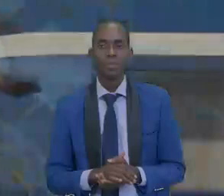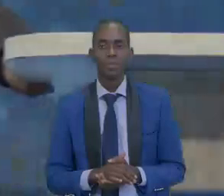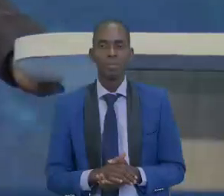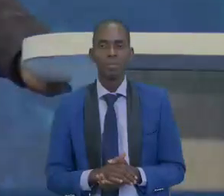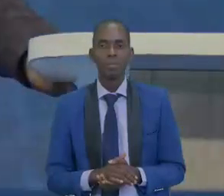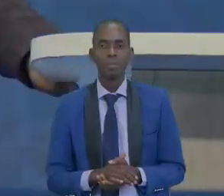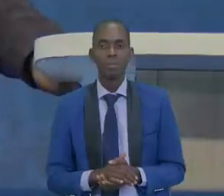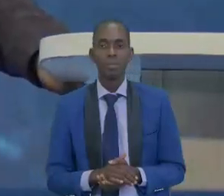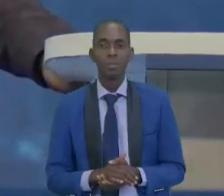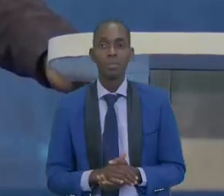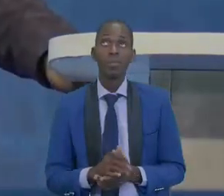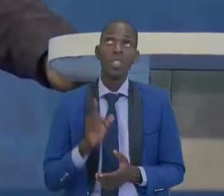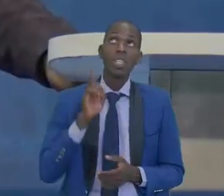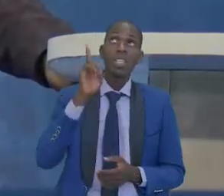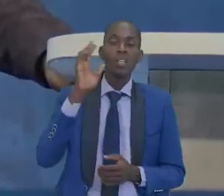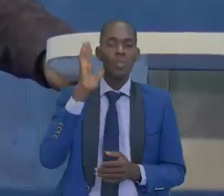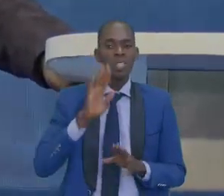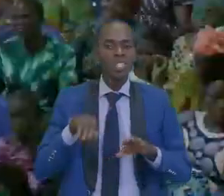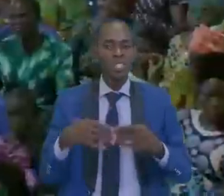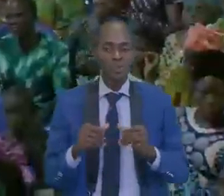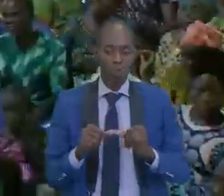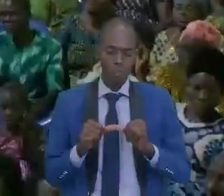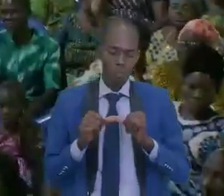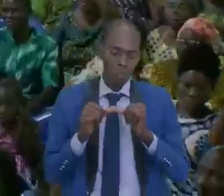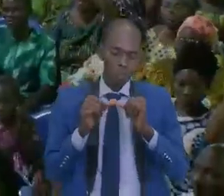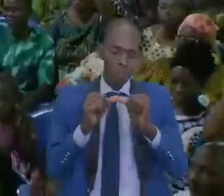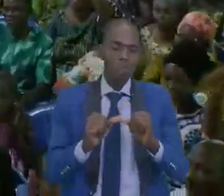He will give you perpetual joy.